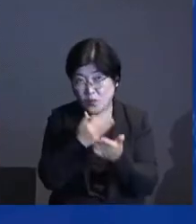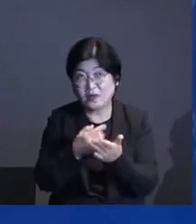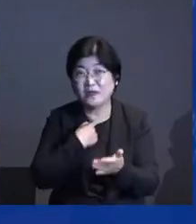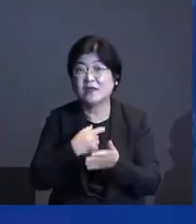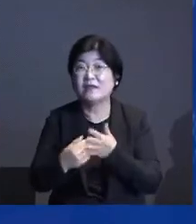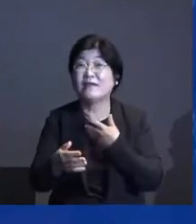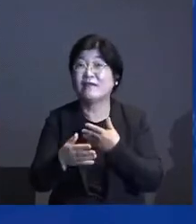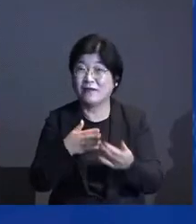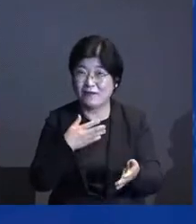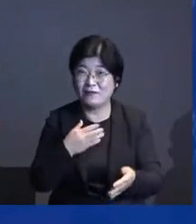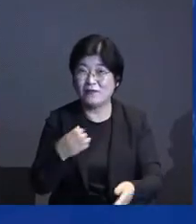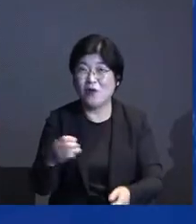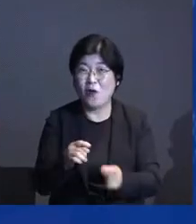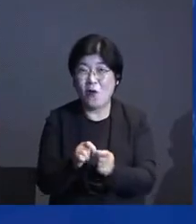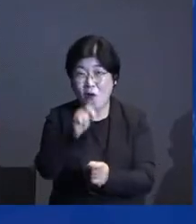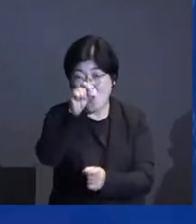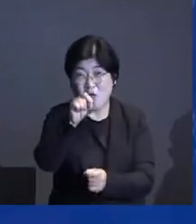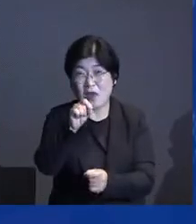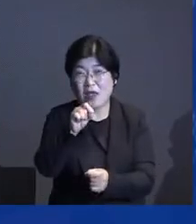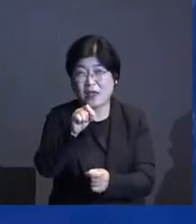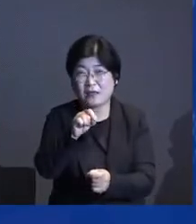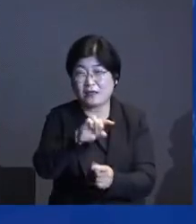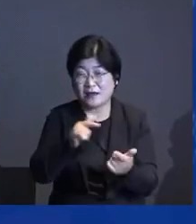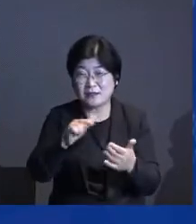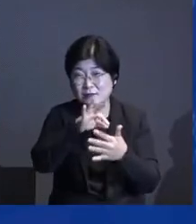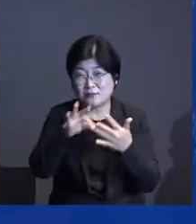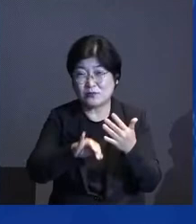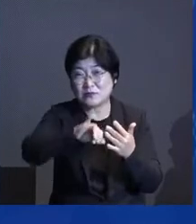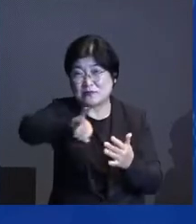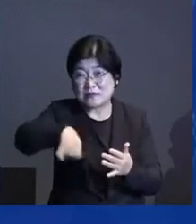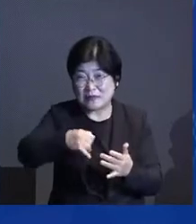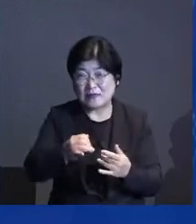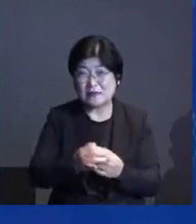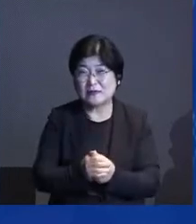project on self-help group in Korea. And